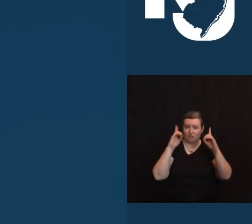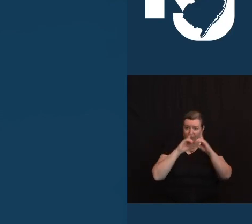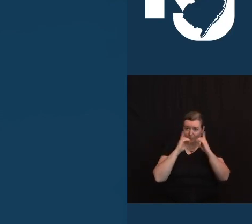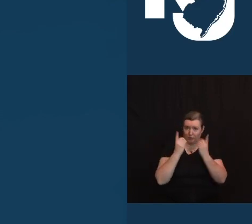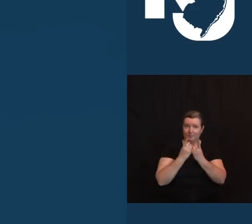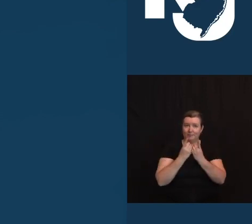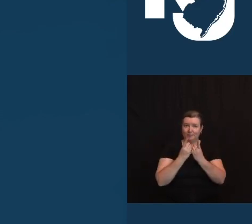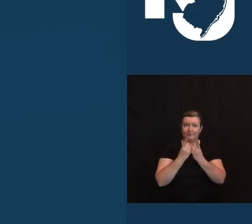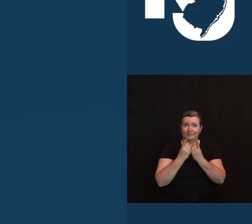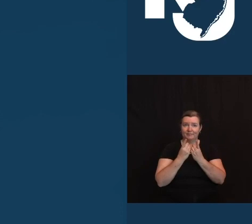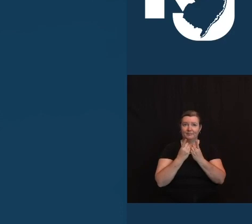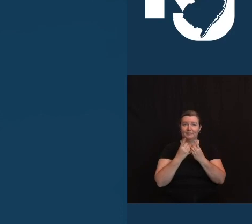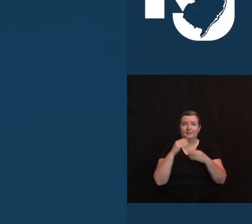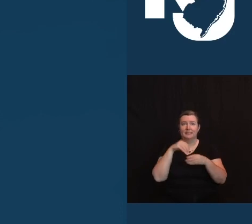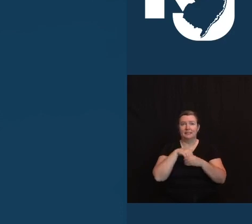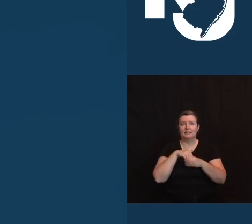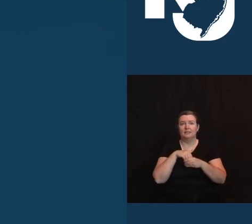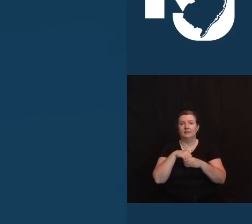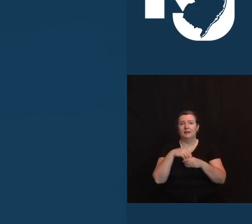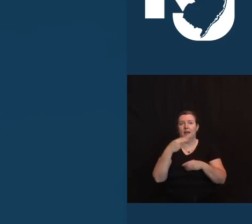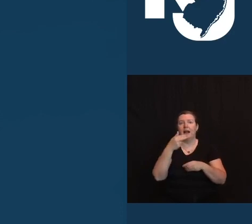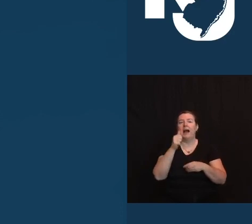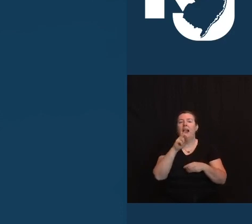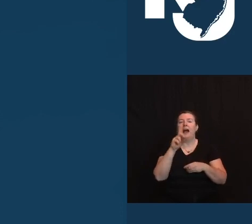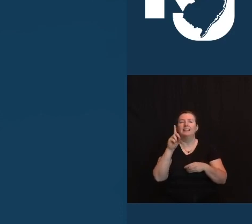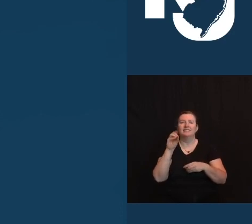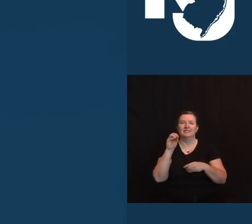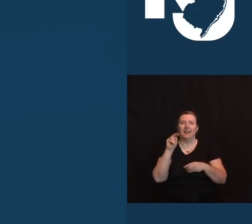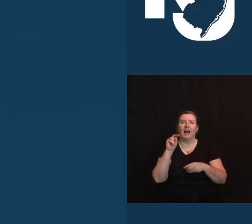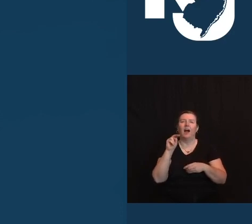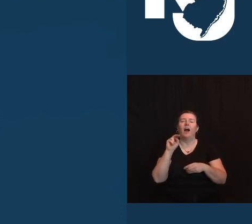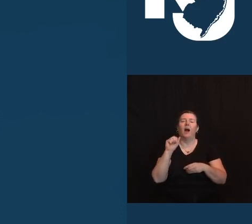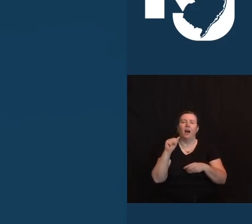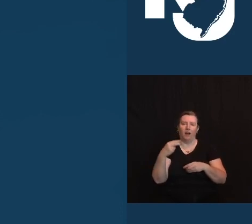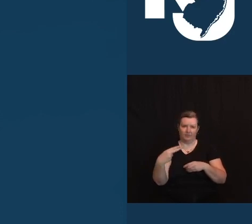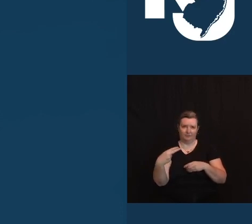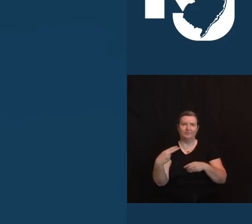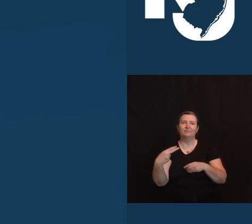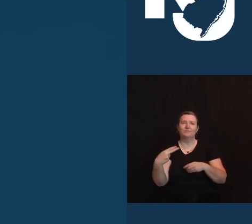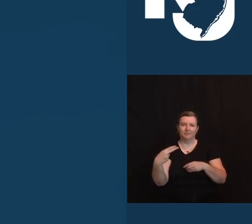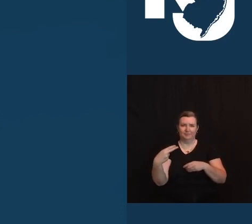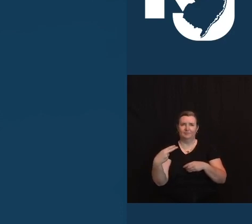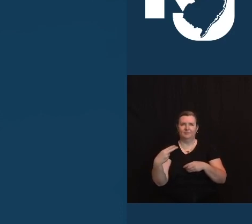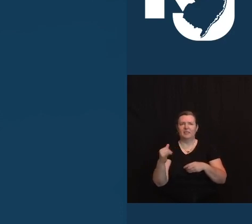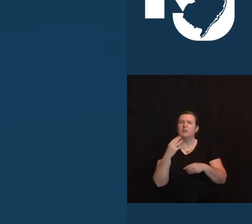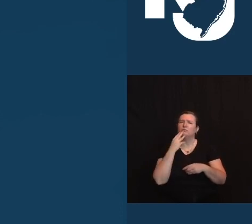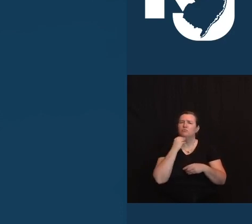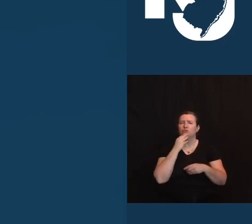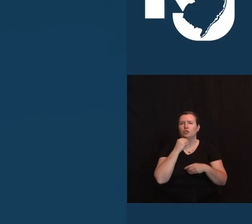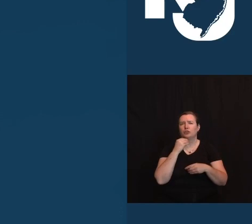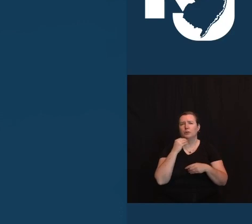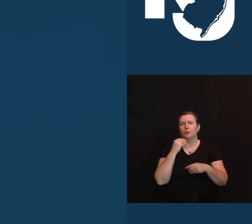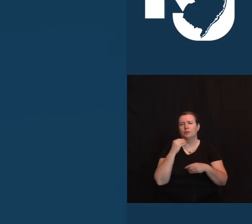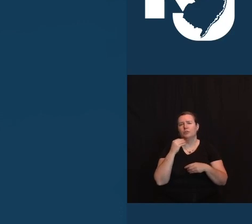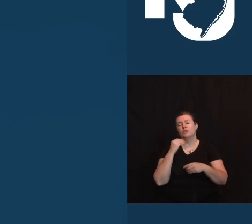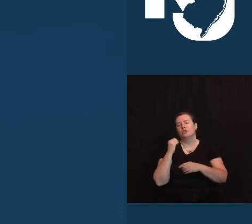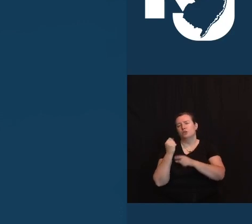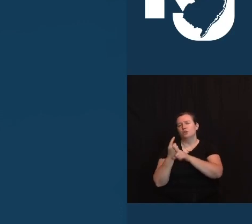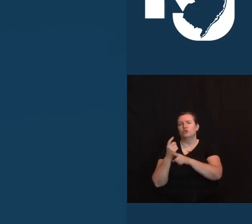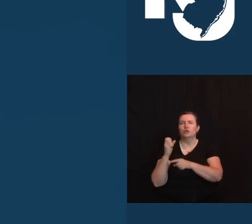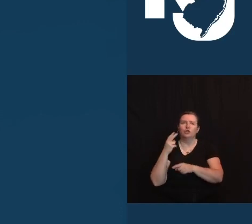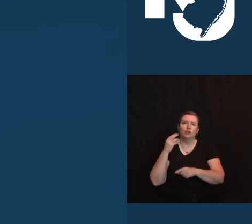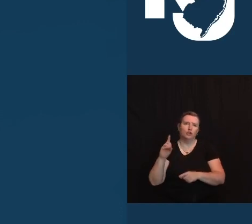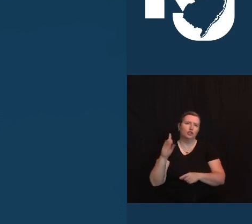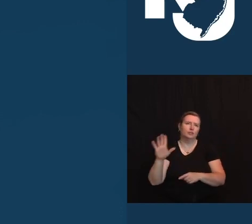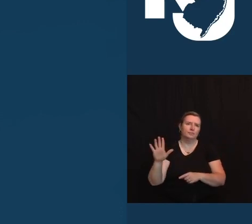at Hadassah, the Jewish Sisterhood. She was also a passionate breast cancer awareness advocate, a cause she